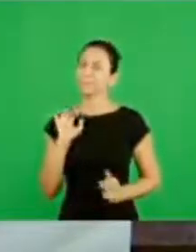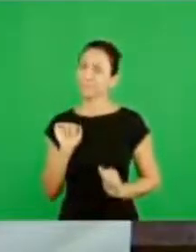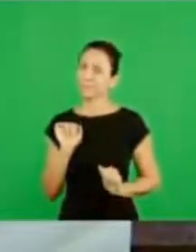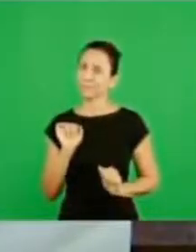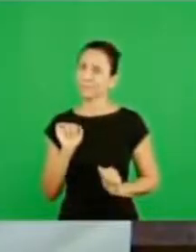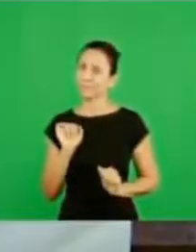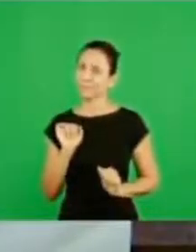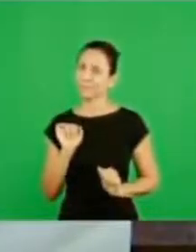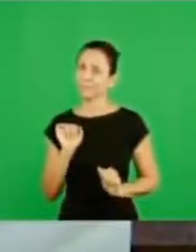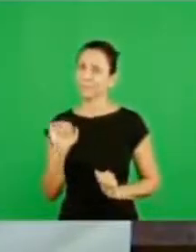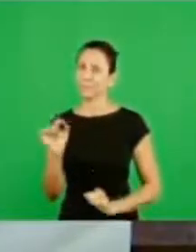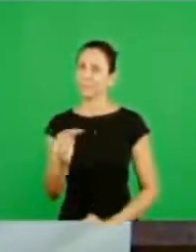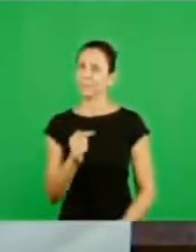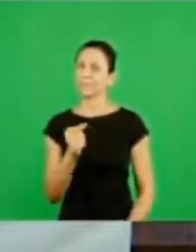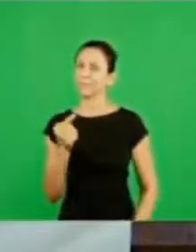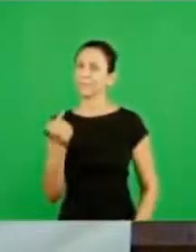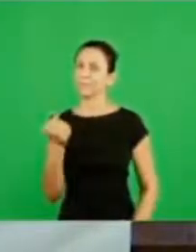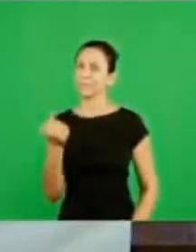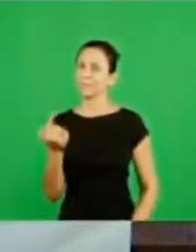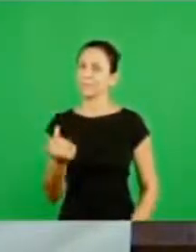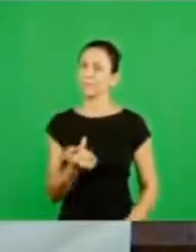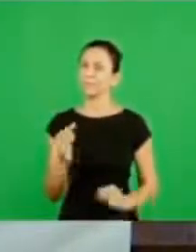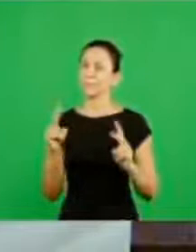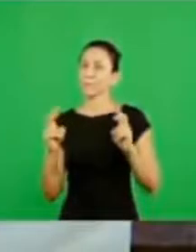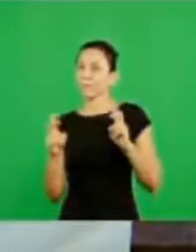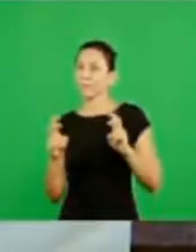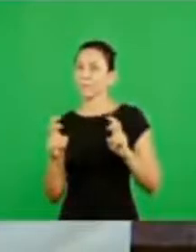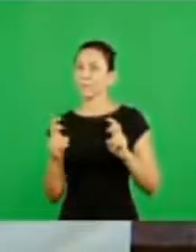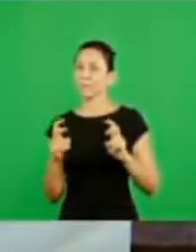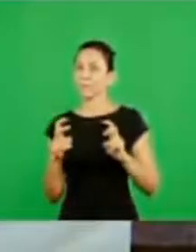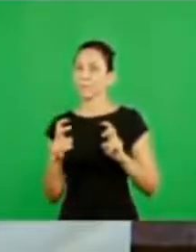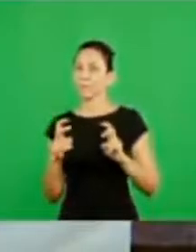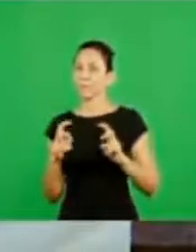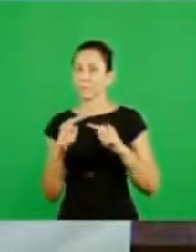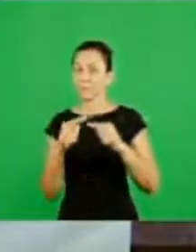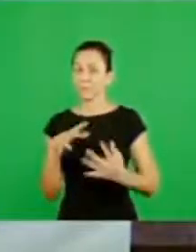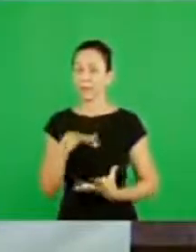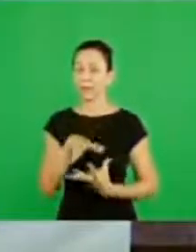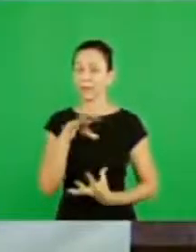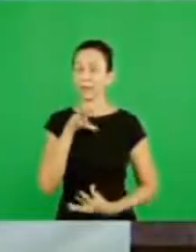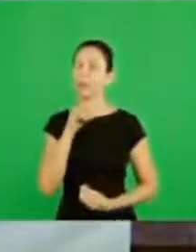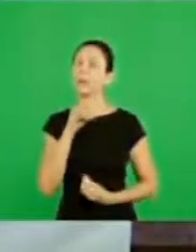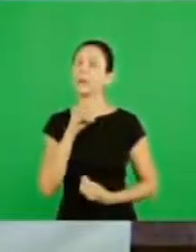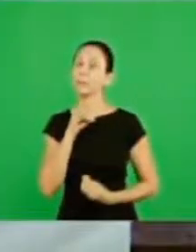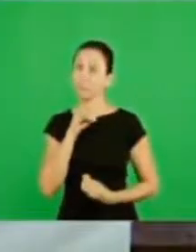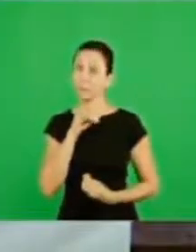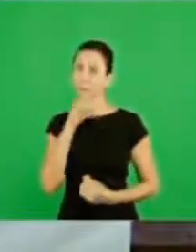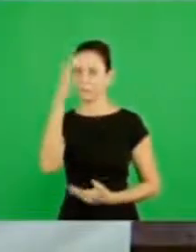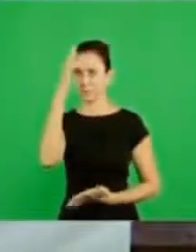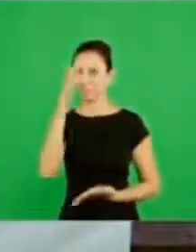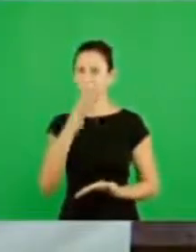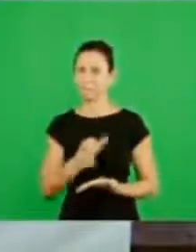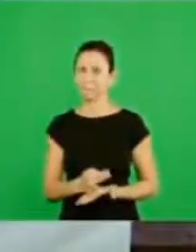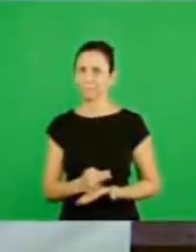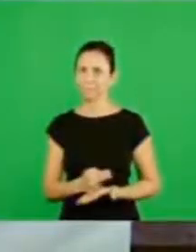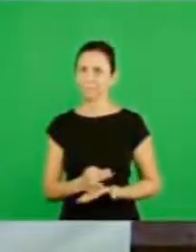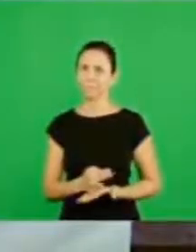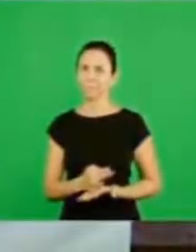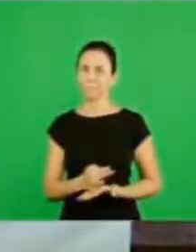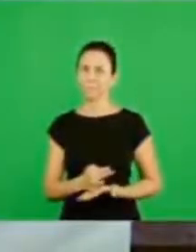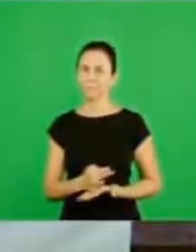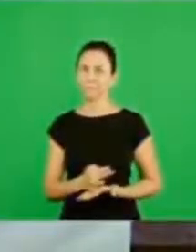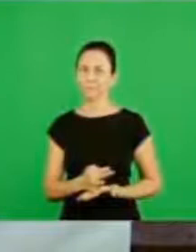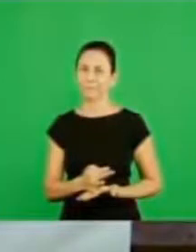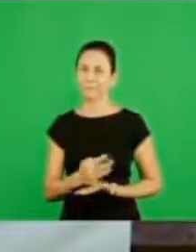it's untouchable. We don't have an agreement. Why? Because it's a topic